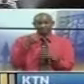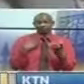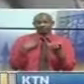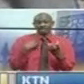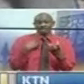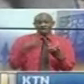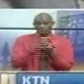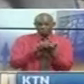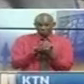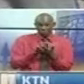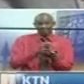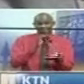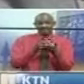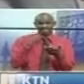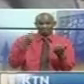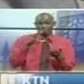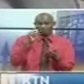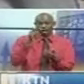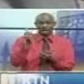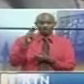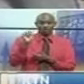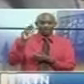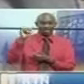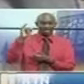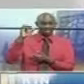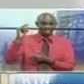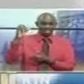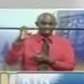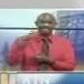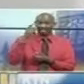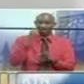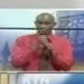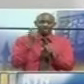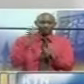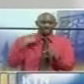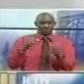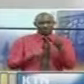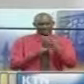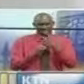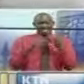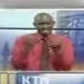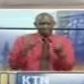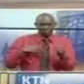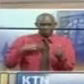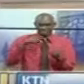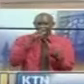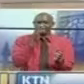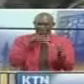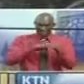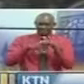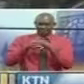Development Fund, Lee Warwinge, said the workshop that they will be funding young people that to enable them plant more